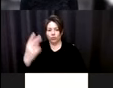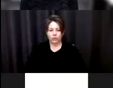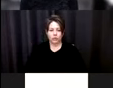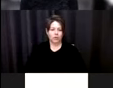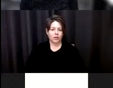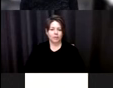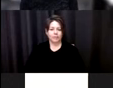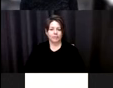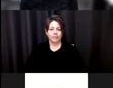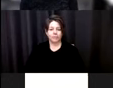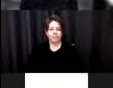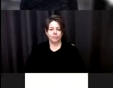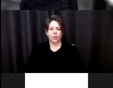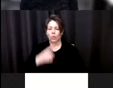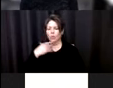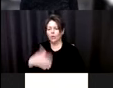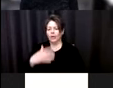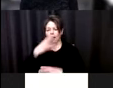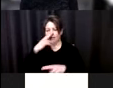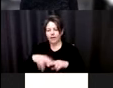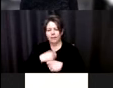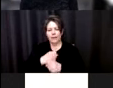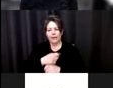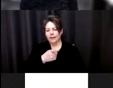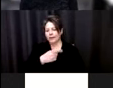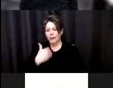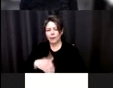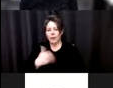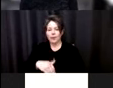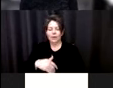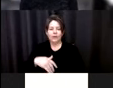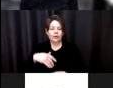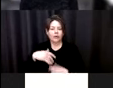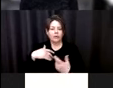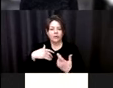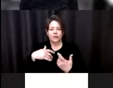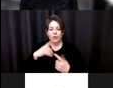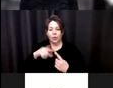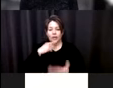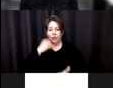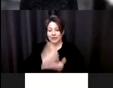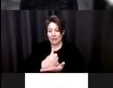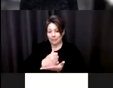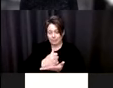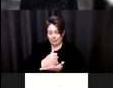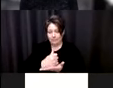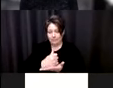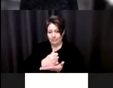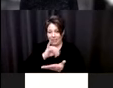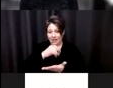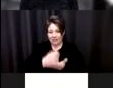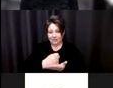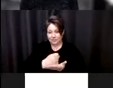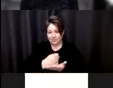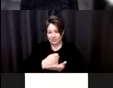These are great fun to make. You can't really take away something you've stamped, so it's kind of a one-time only,